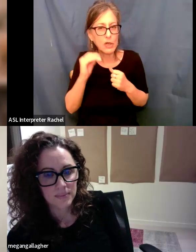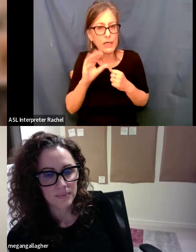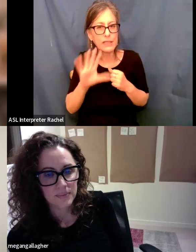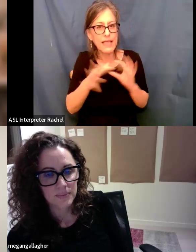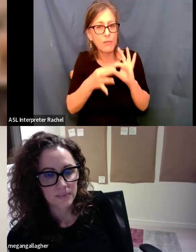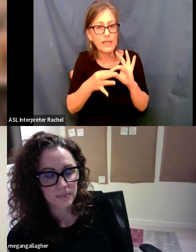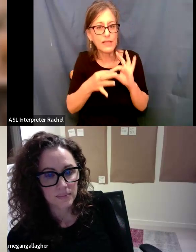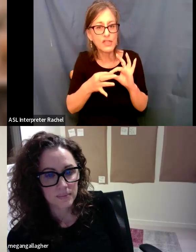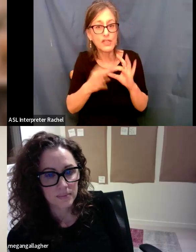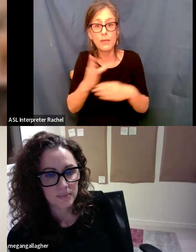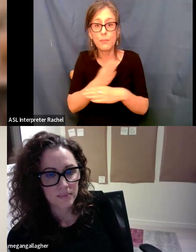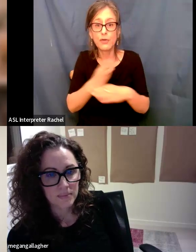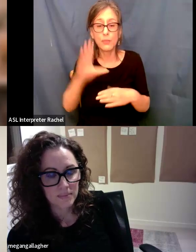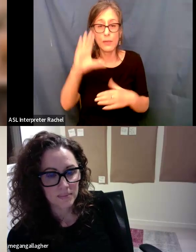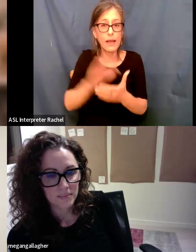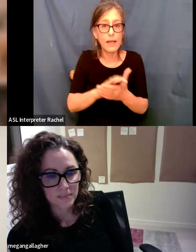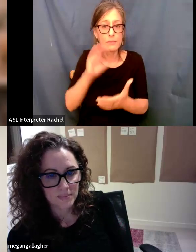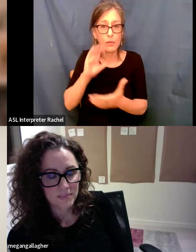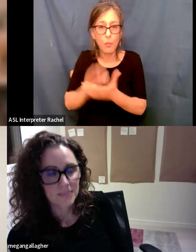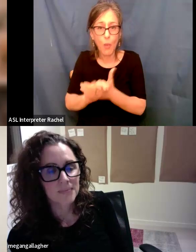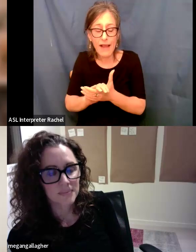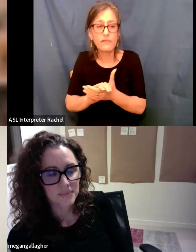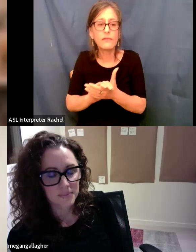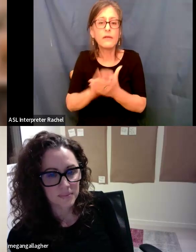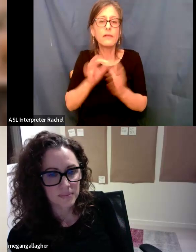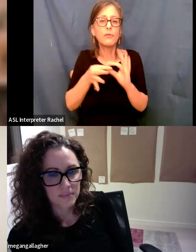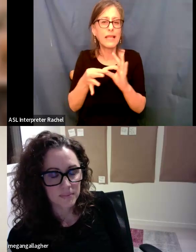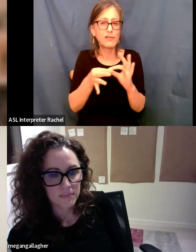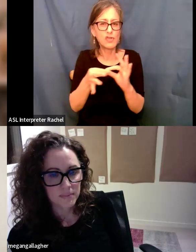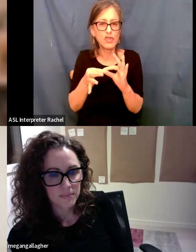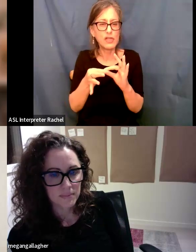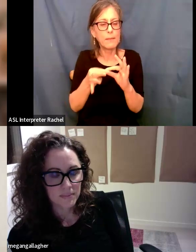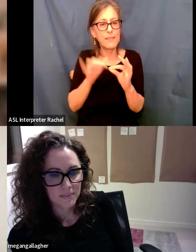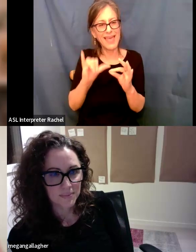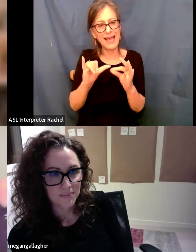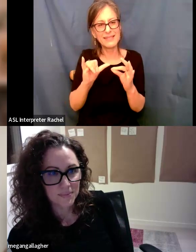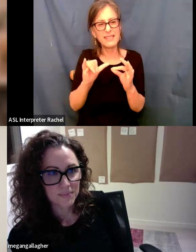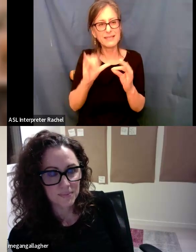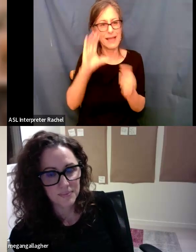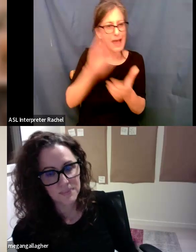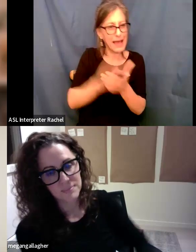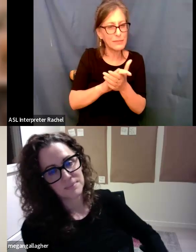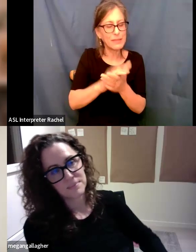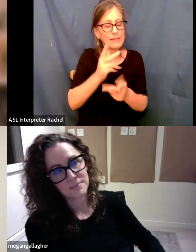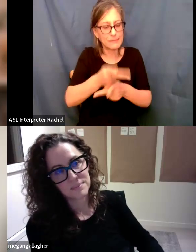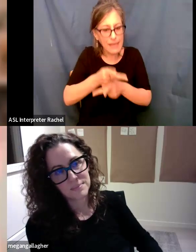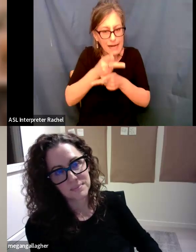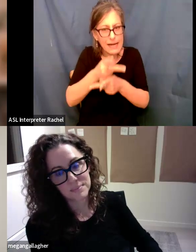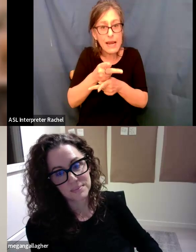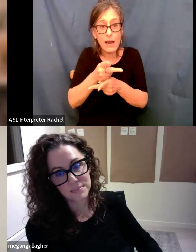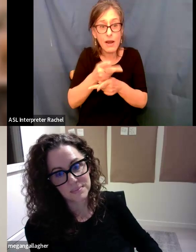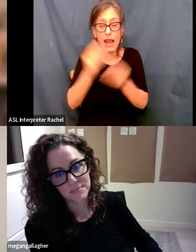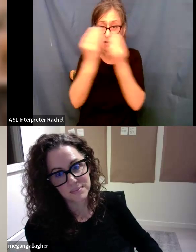relationship between the husband and the wife, the relationship being, a husband as a caregiver, and just